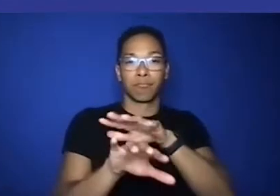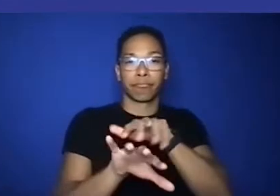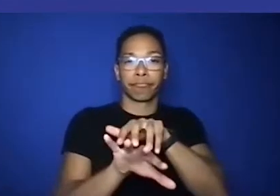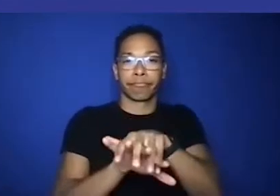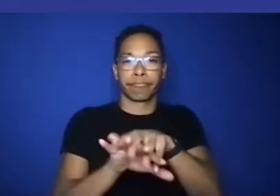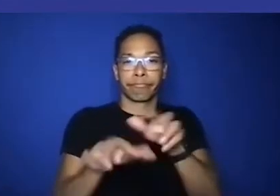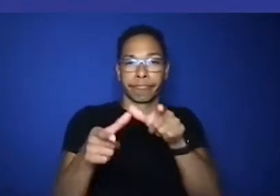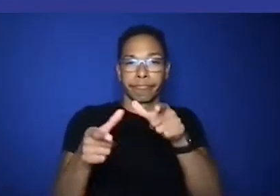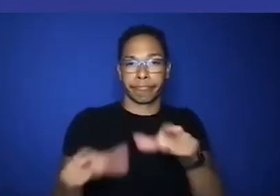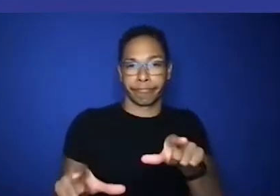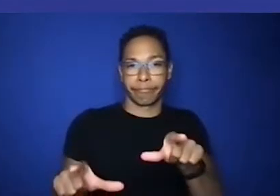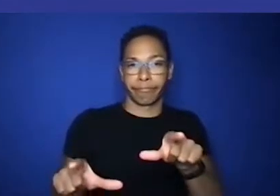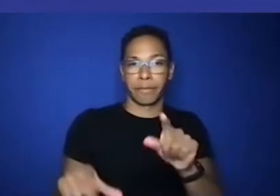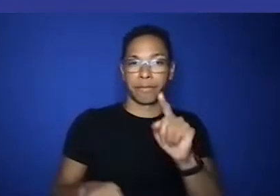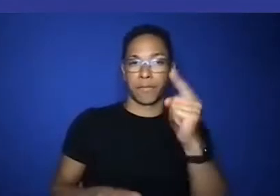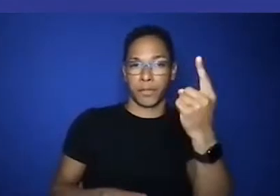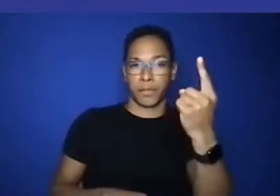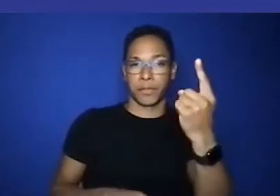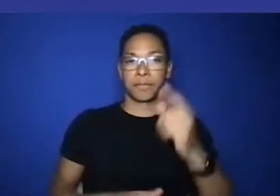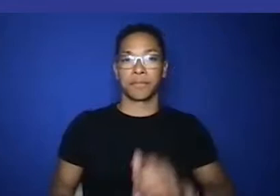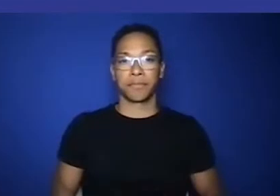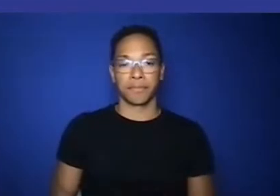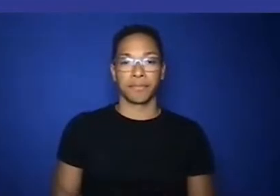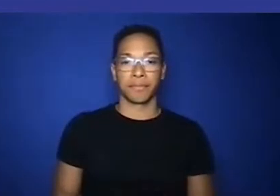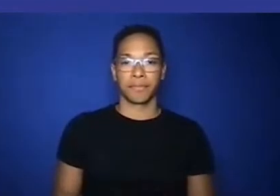Minoa Lenape-Hoking in Danungum,